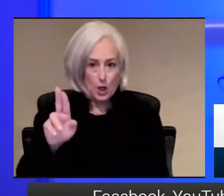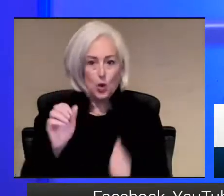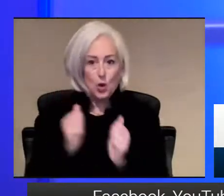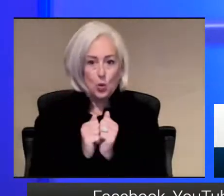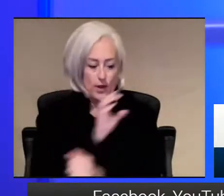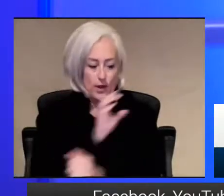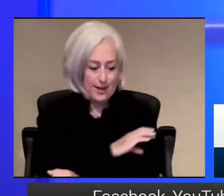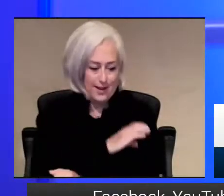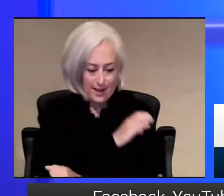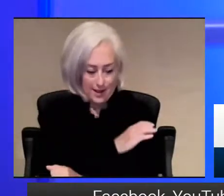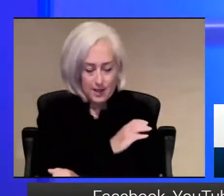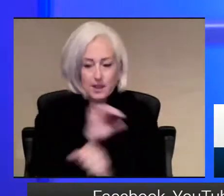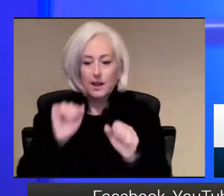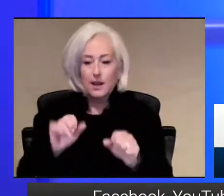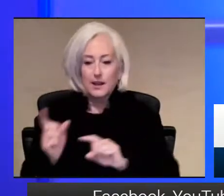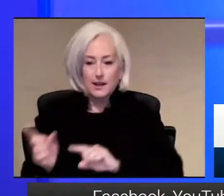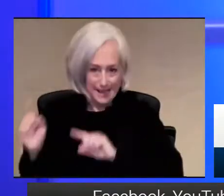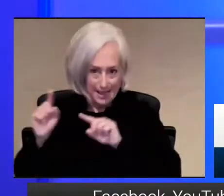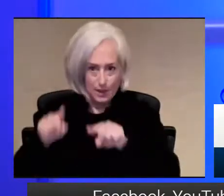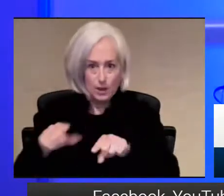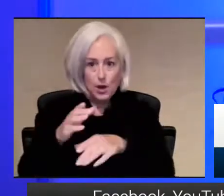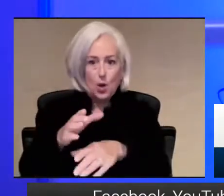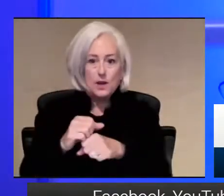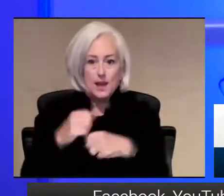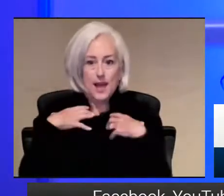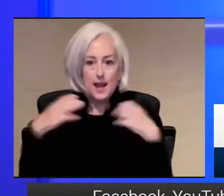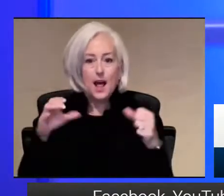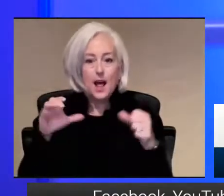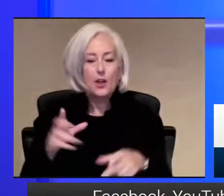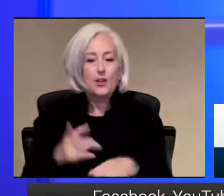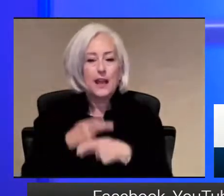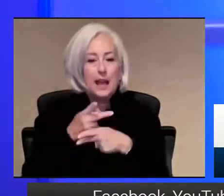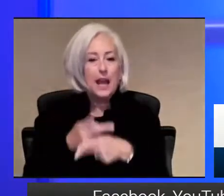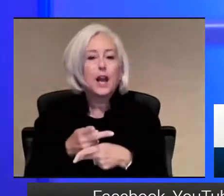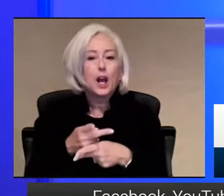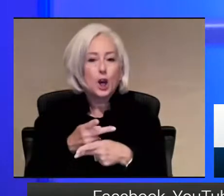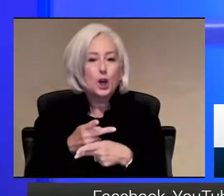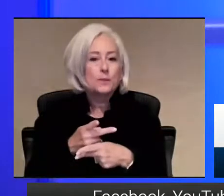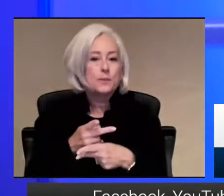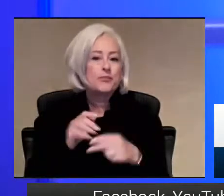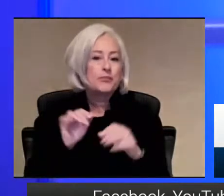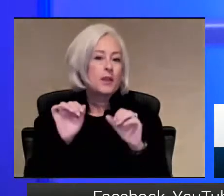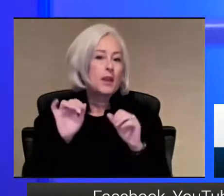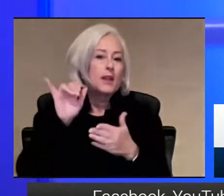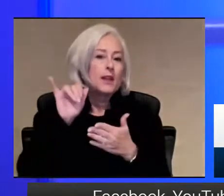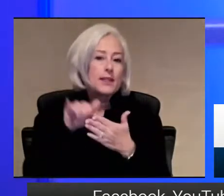get health care that is either